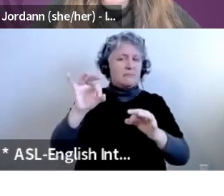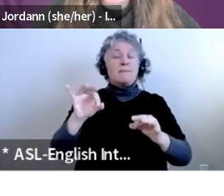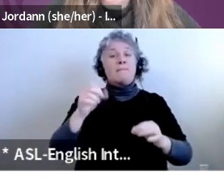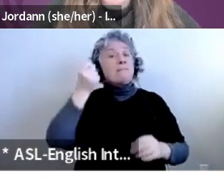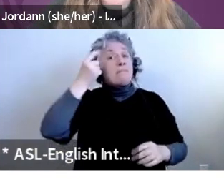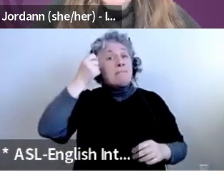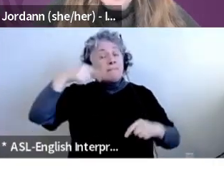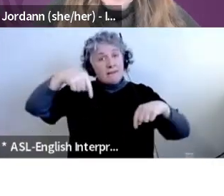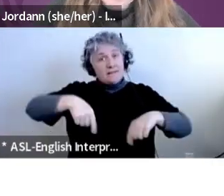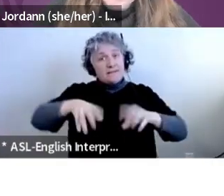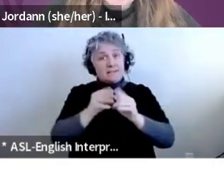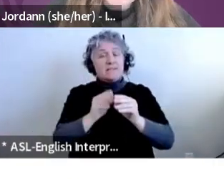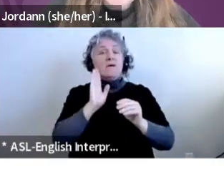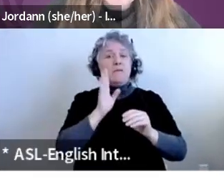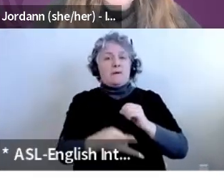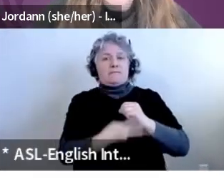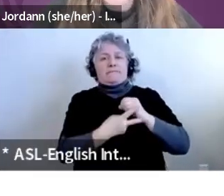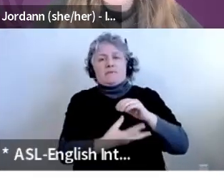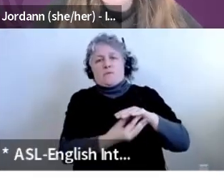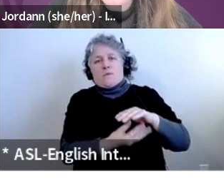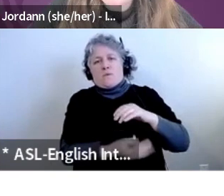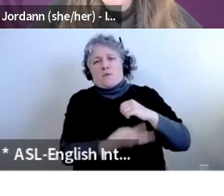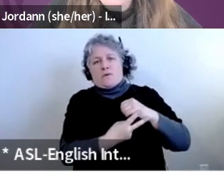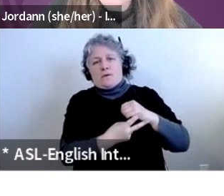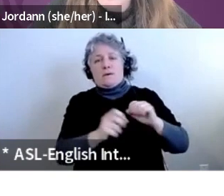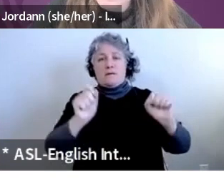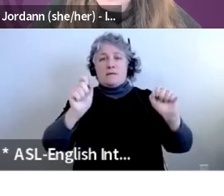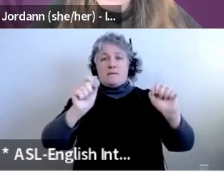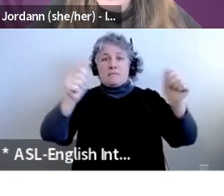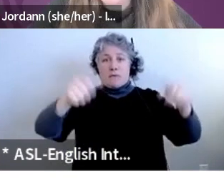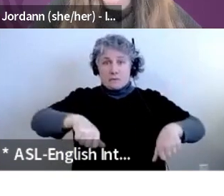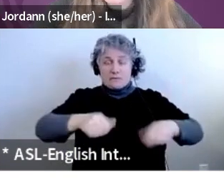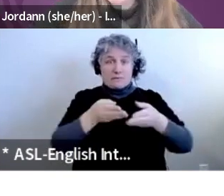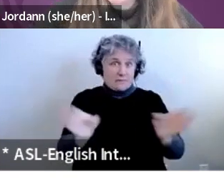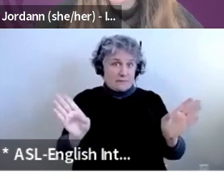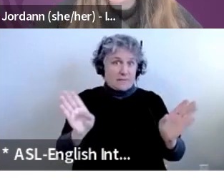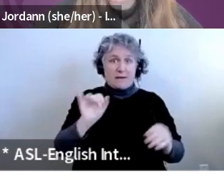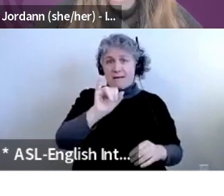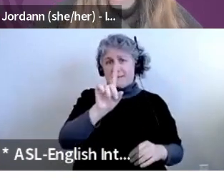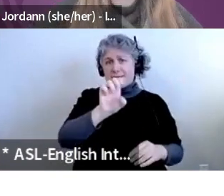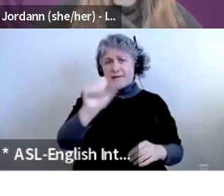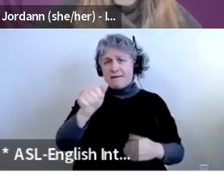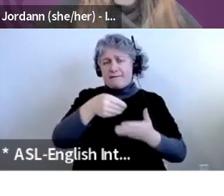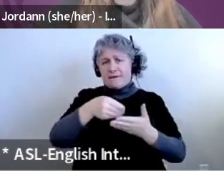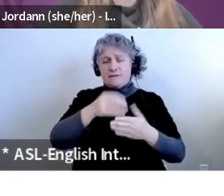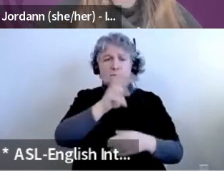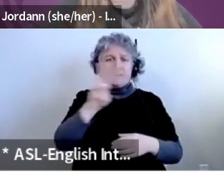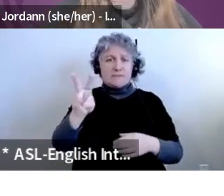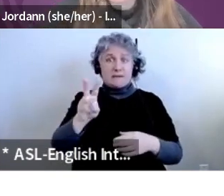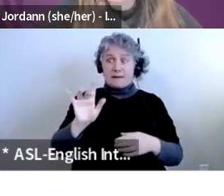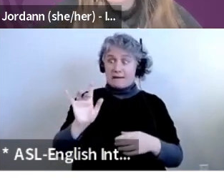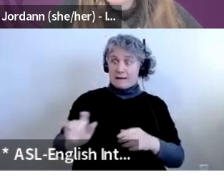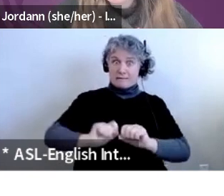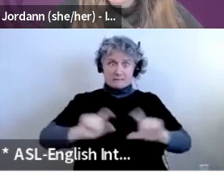this session will be recorded and posted publicly on our i.d.e.a Fund website, and a link to our website will be posted in the chat